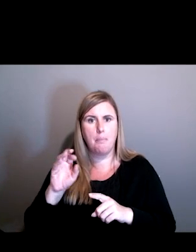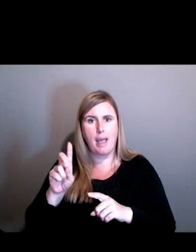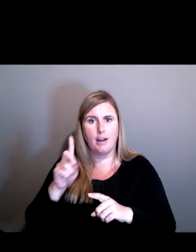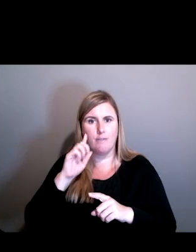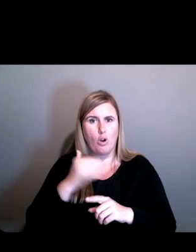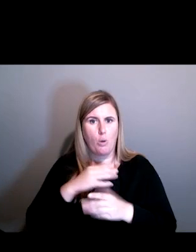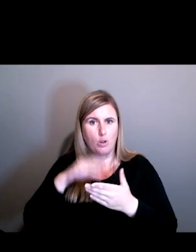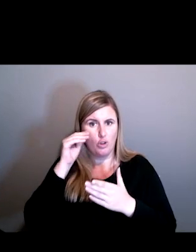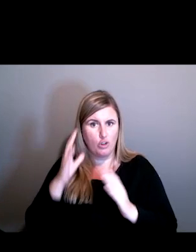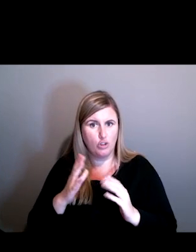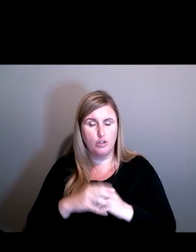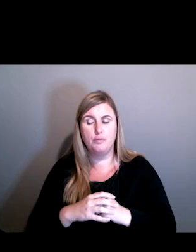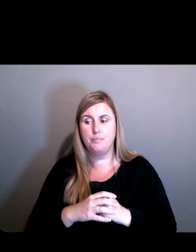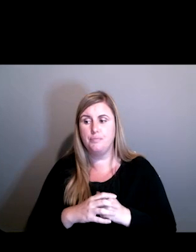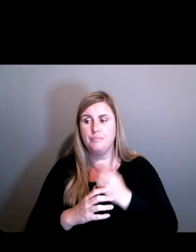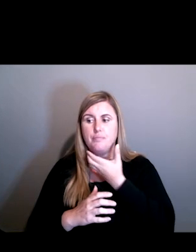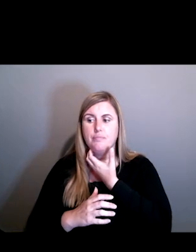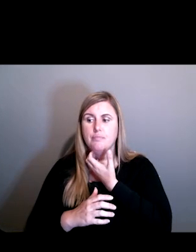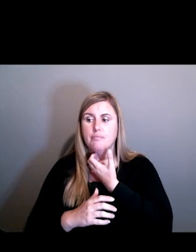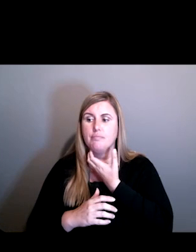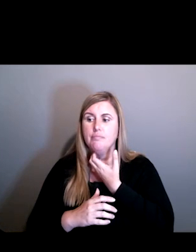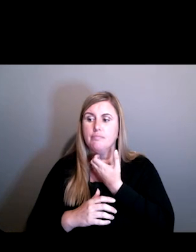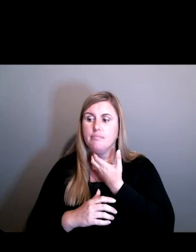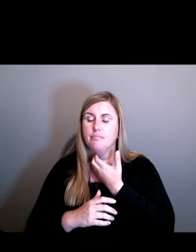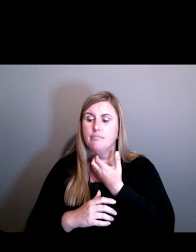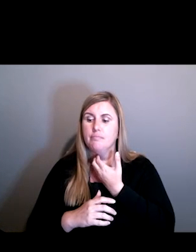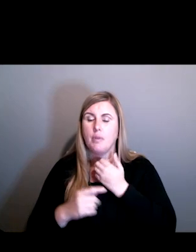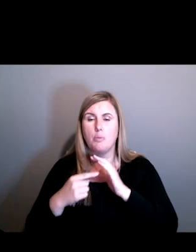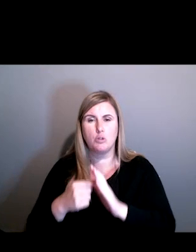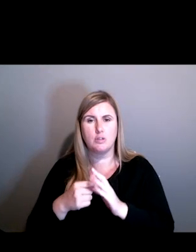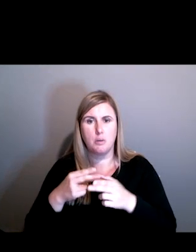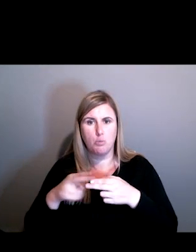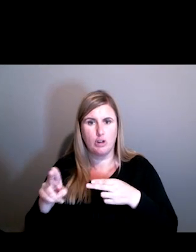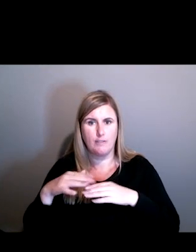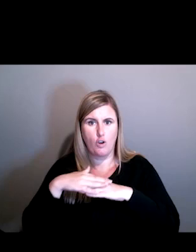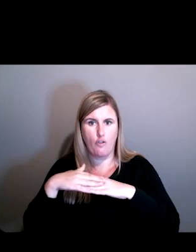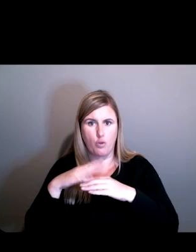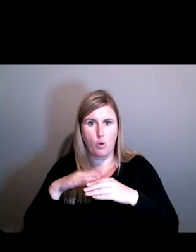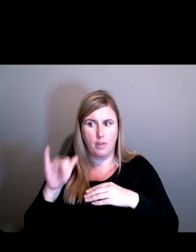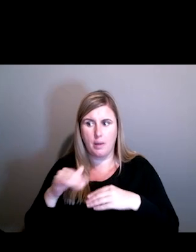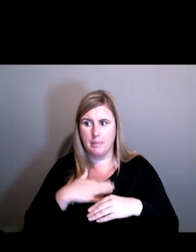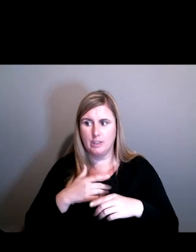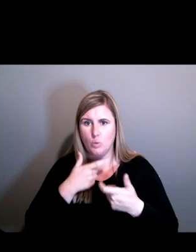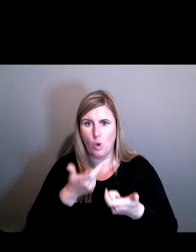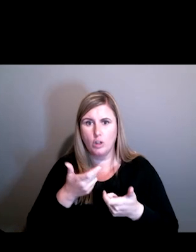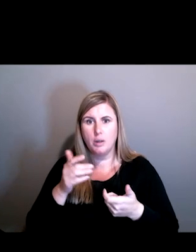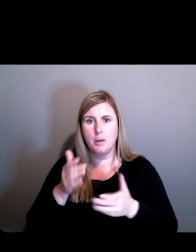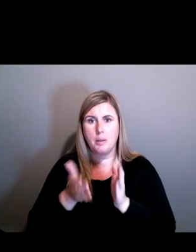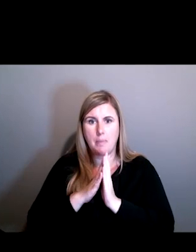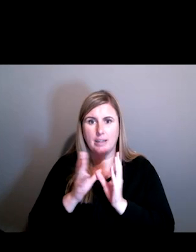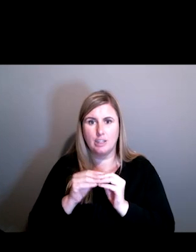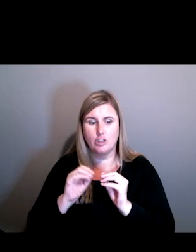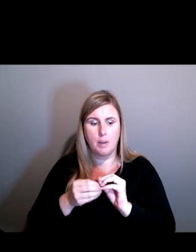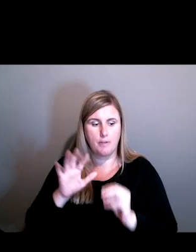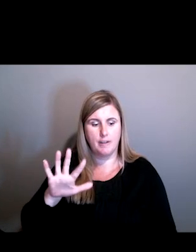mands for our learners. So I'm going to present a very brief overview on this. Please watch the